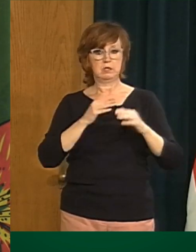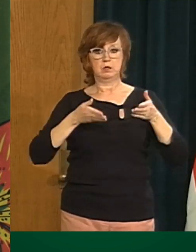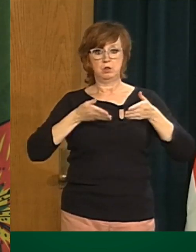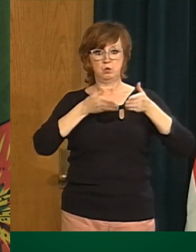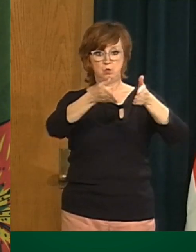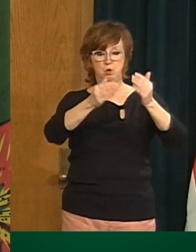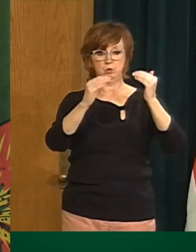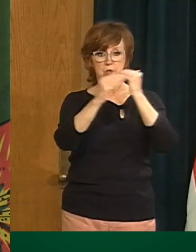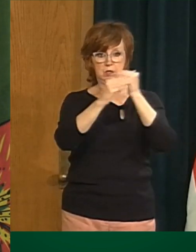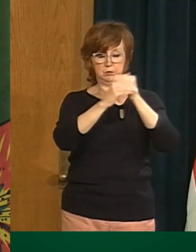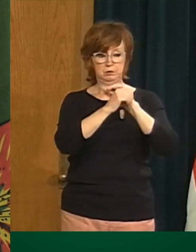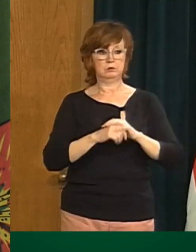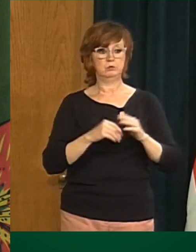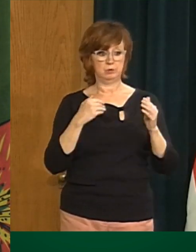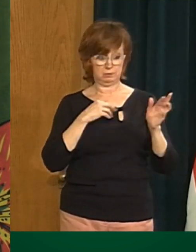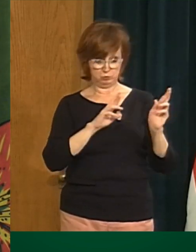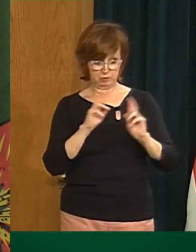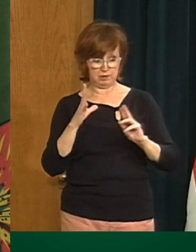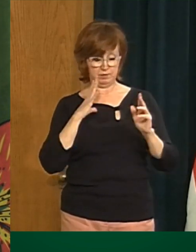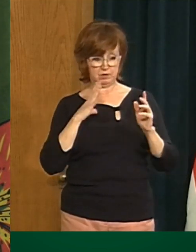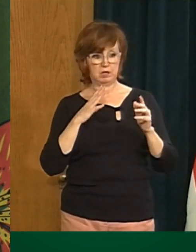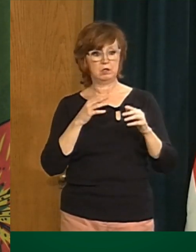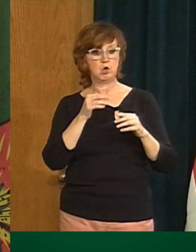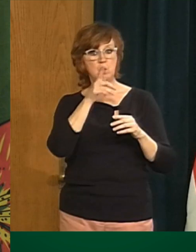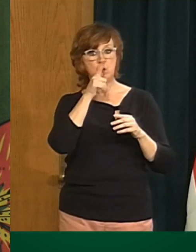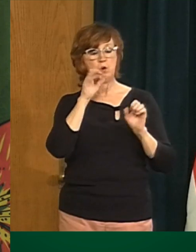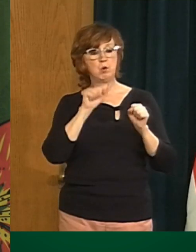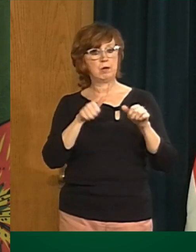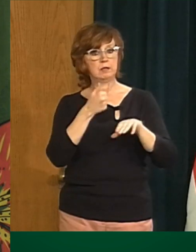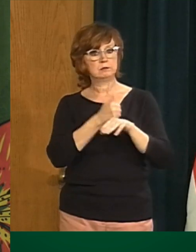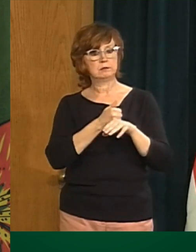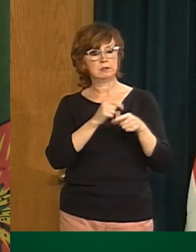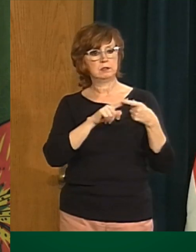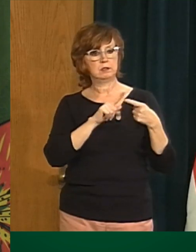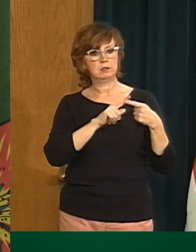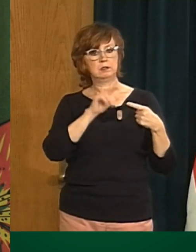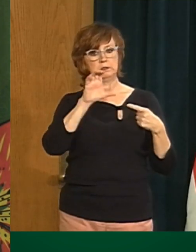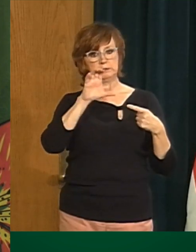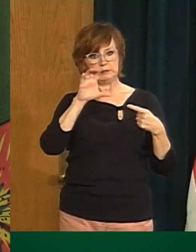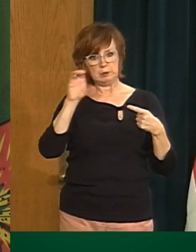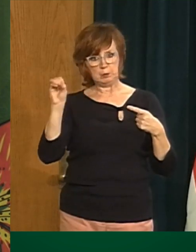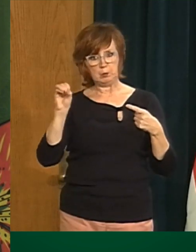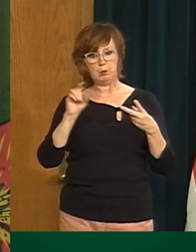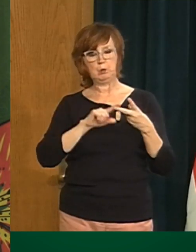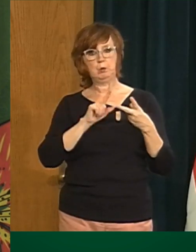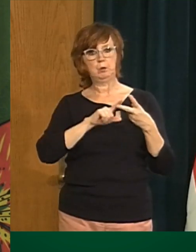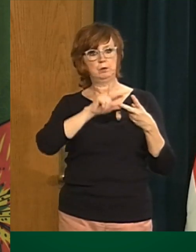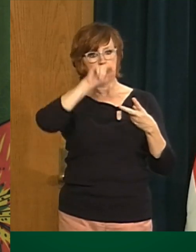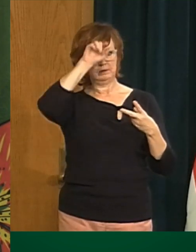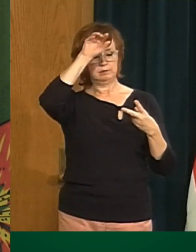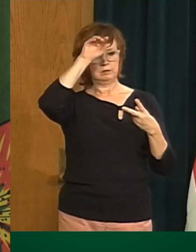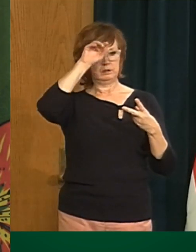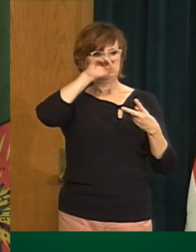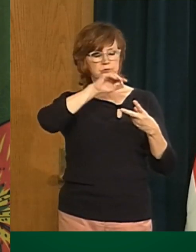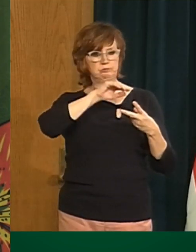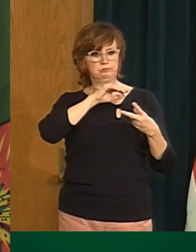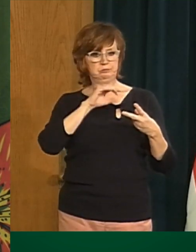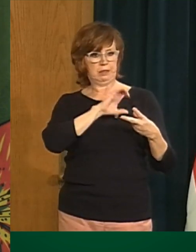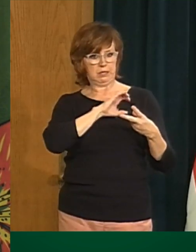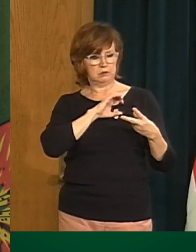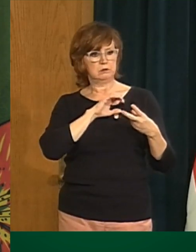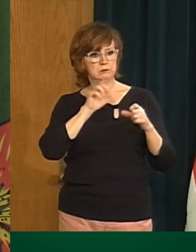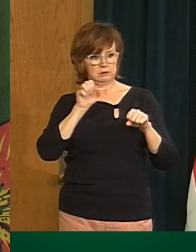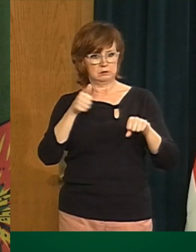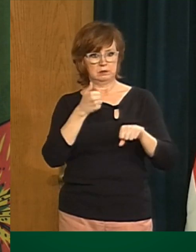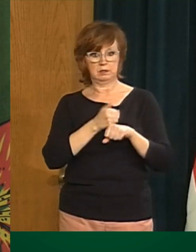only be enforced by law enforcement officials, individuals such as conservation officers and such. So how am I